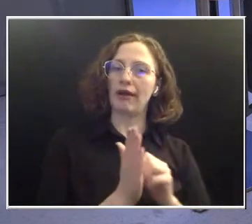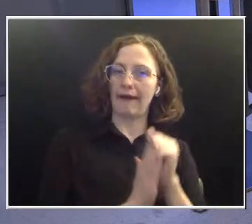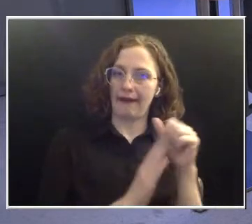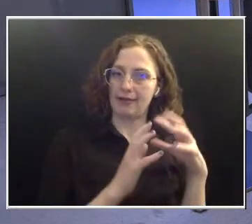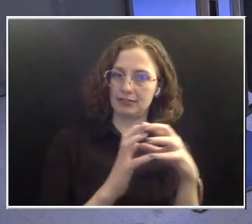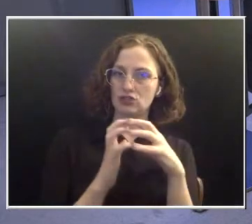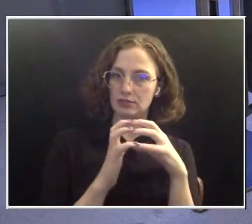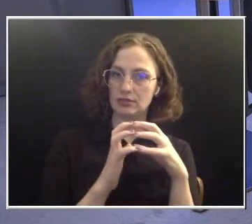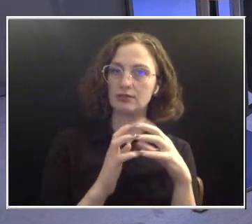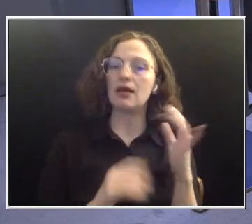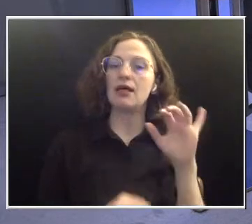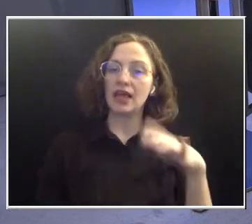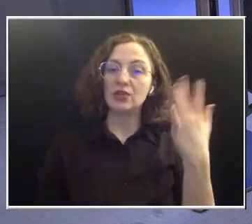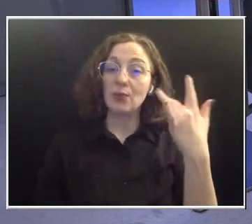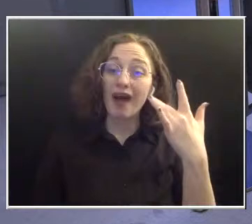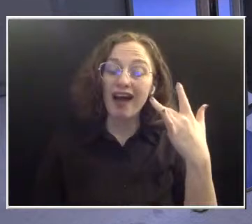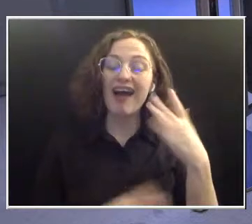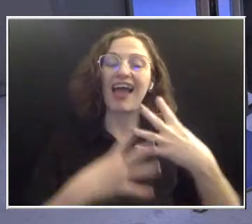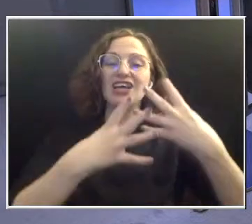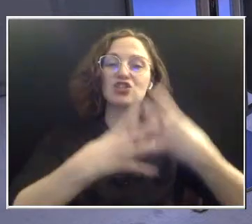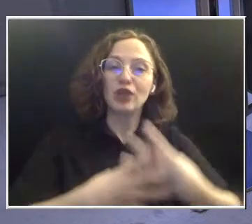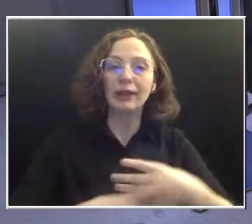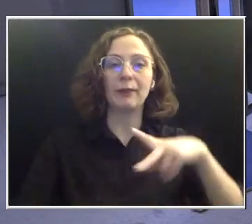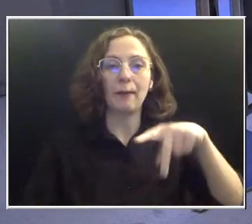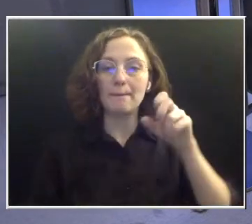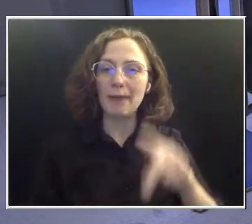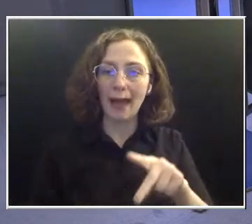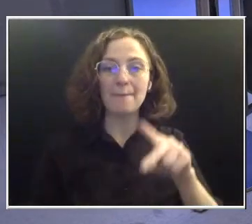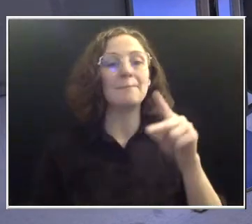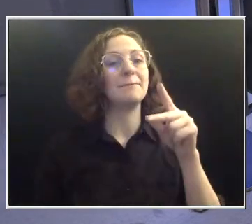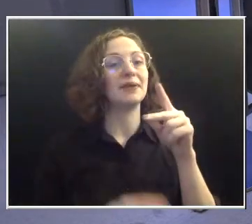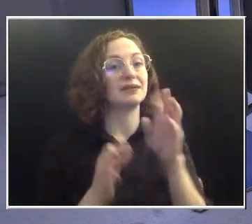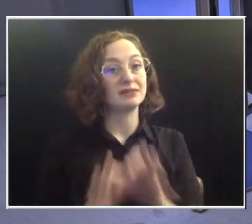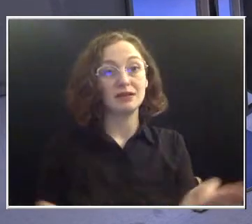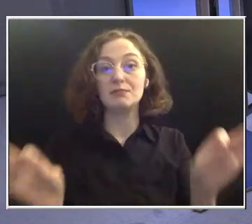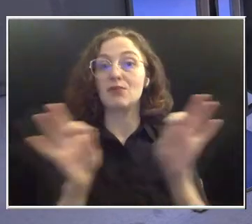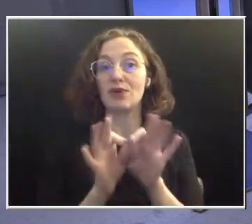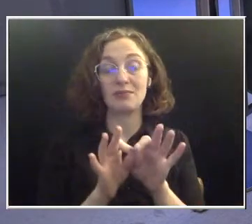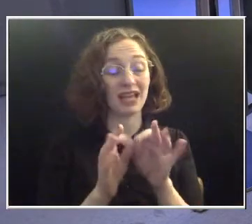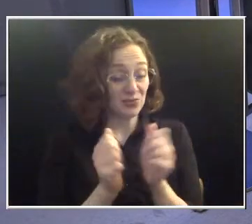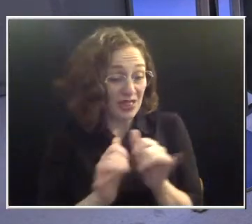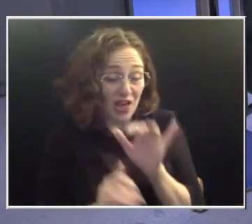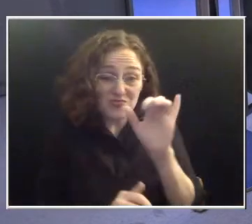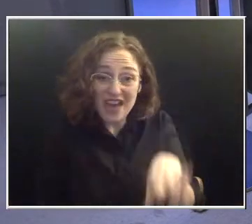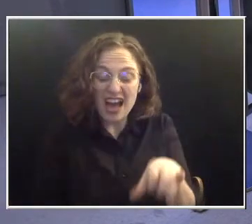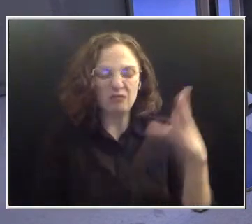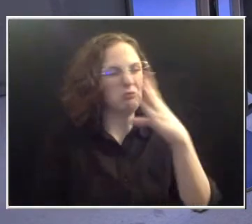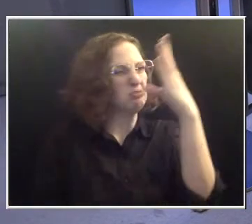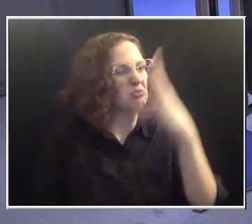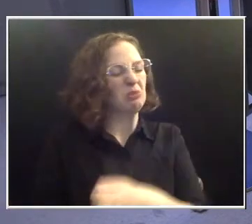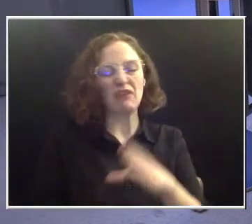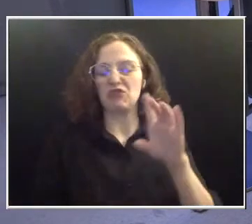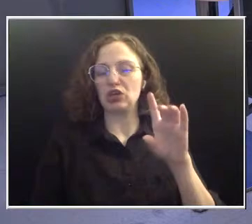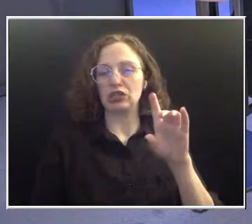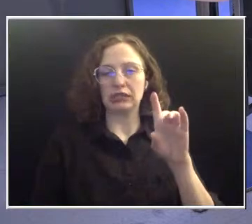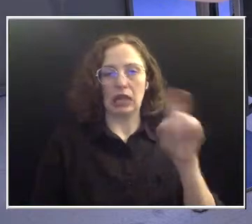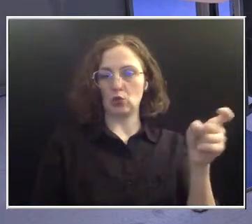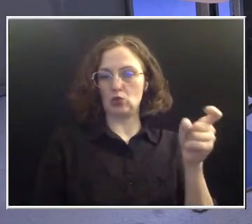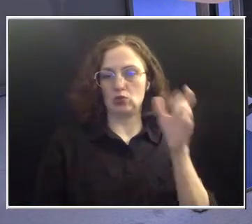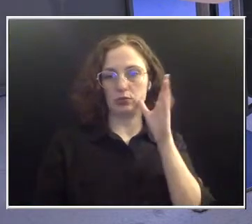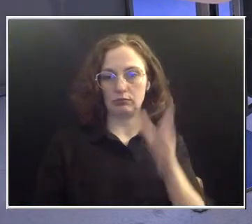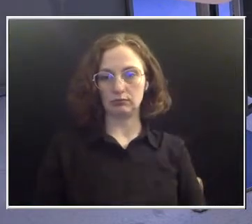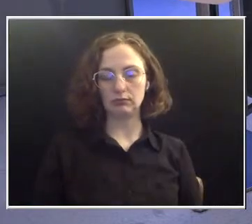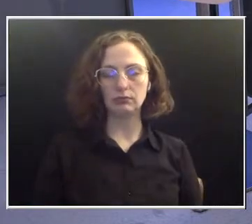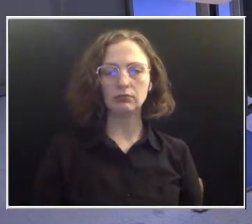because without that, we would have never diagnosed you two her. would not be sitting here together today. So let's talk about the treatment plan. How did you know what route to